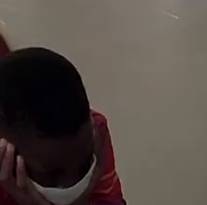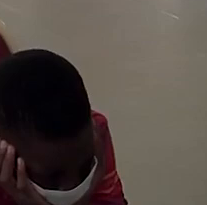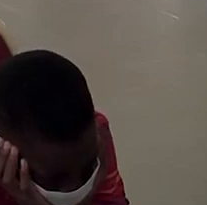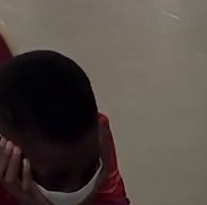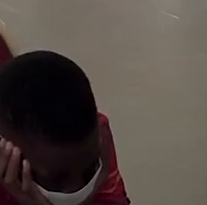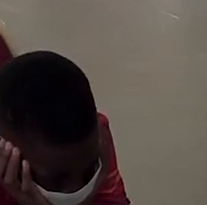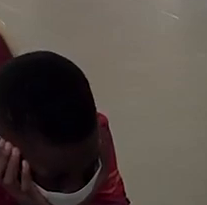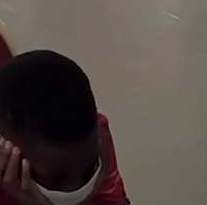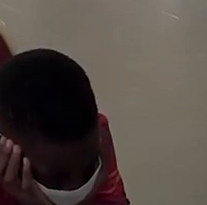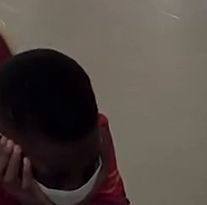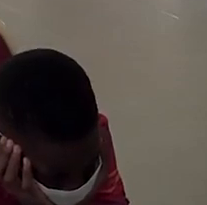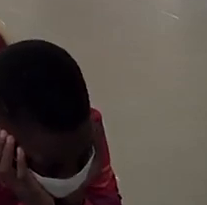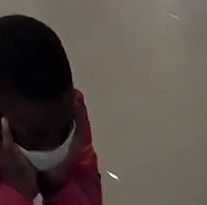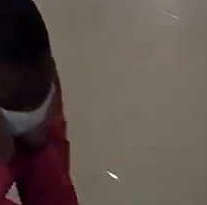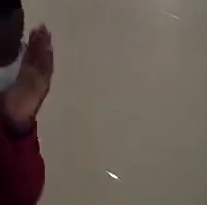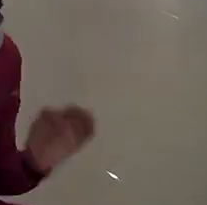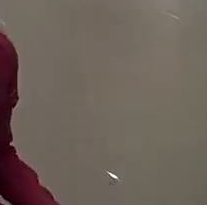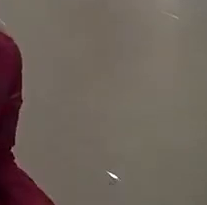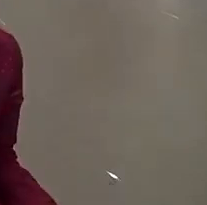Amen. Let us rise and profess our faith.